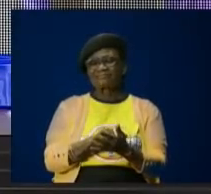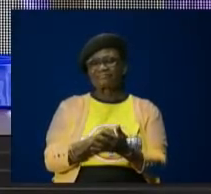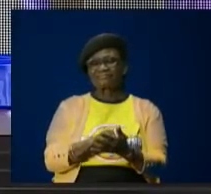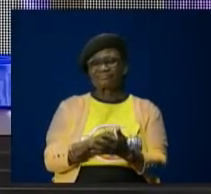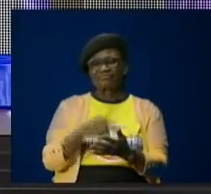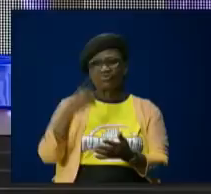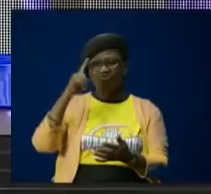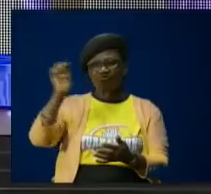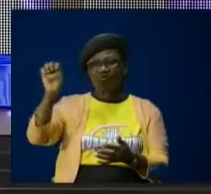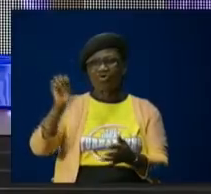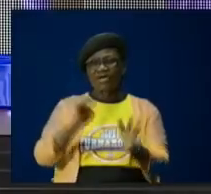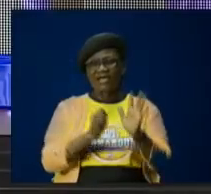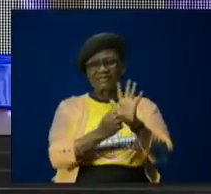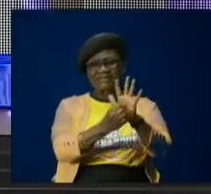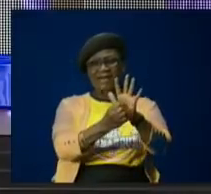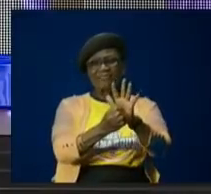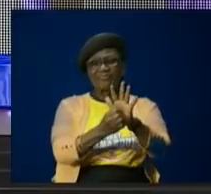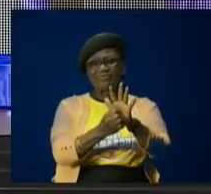For example,